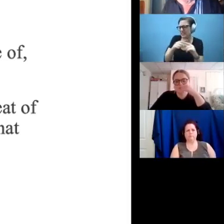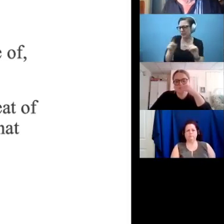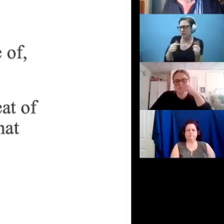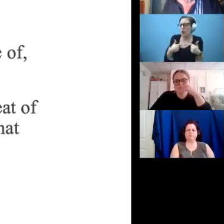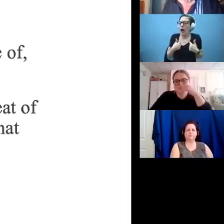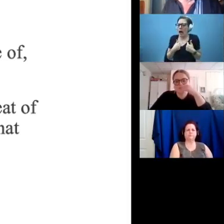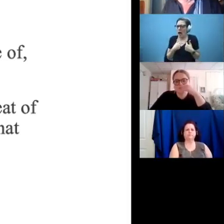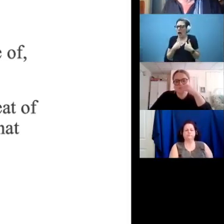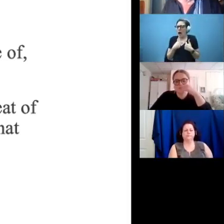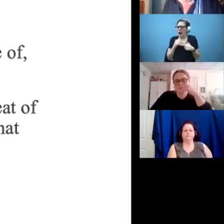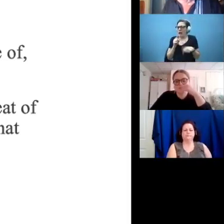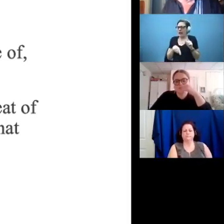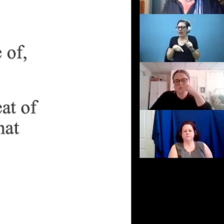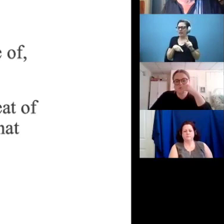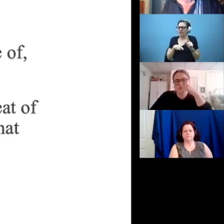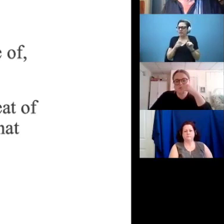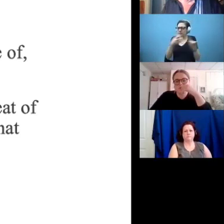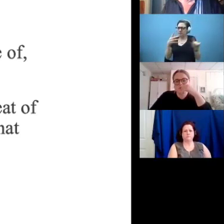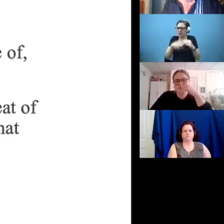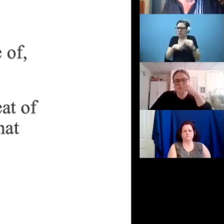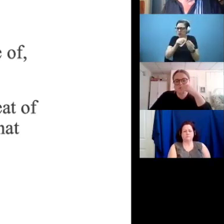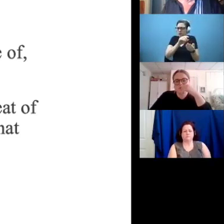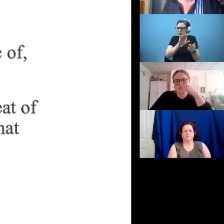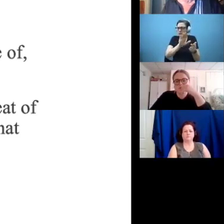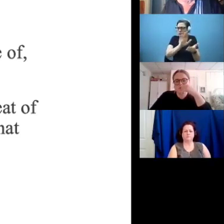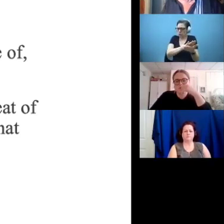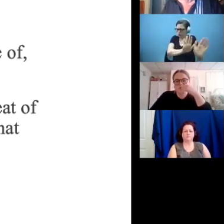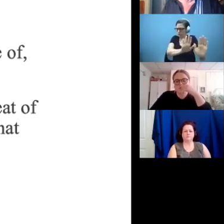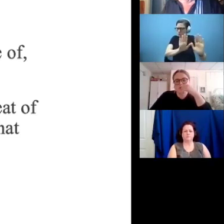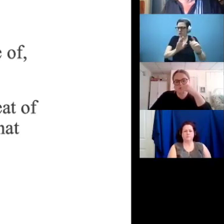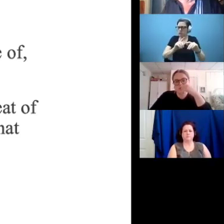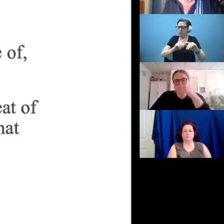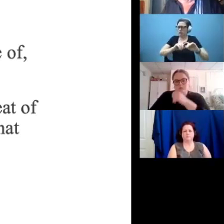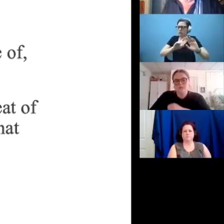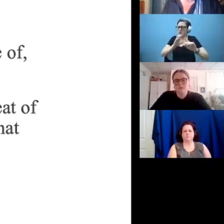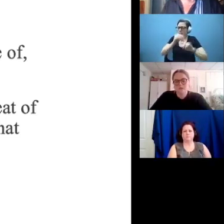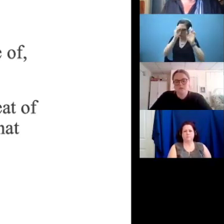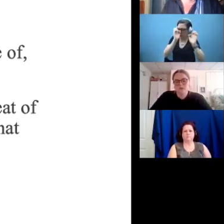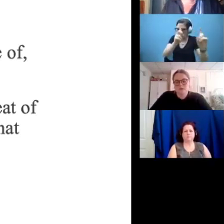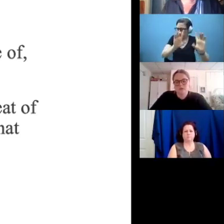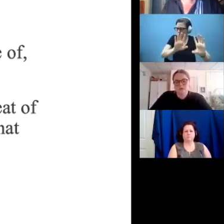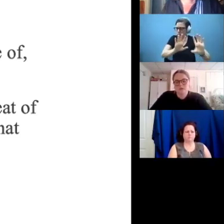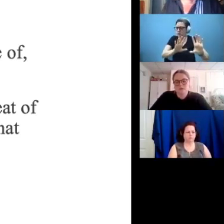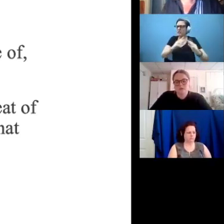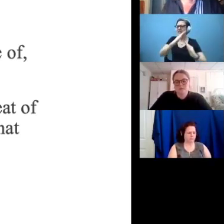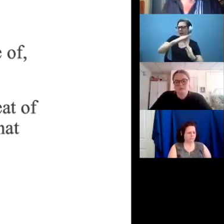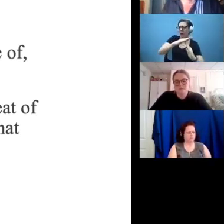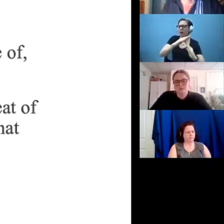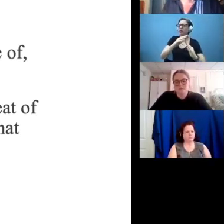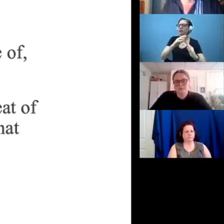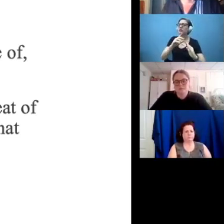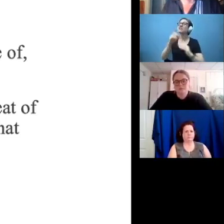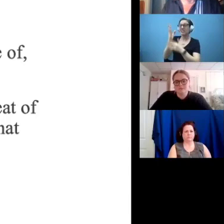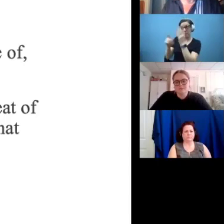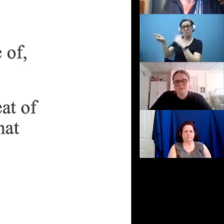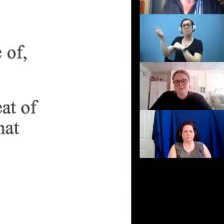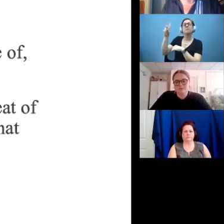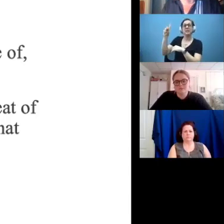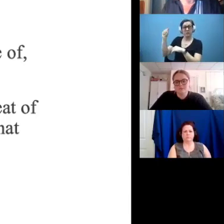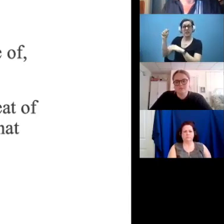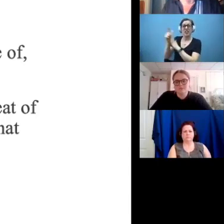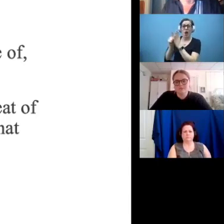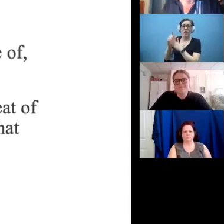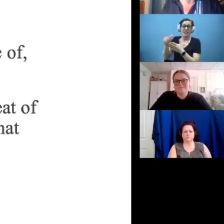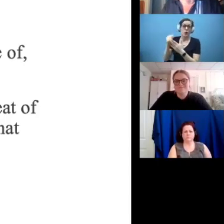the difference, although the use of timeouts in special education programs is of great concern to the Disability Law Center. I hope that